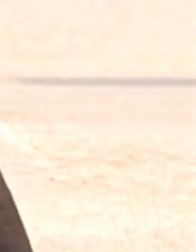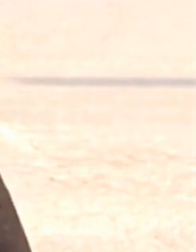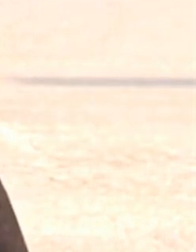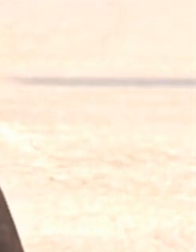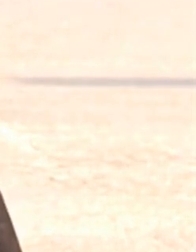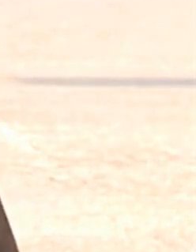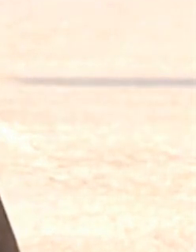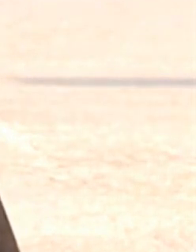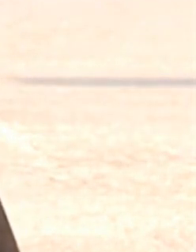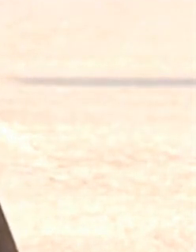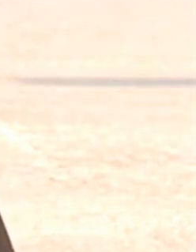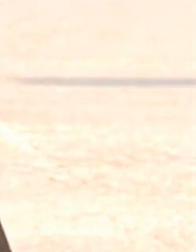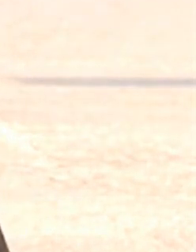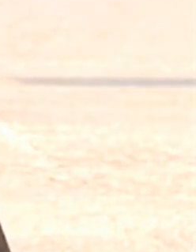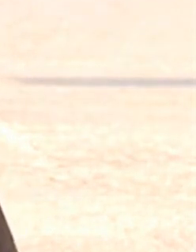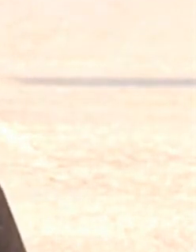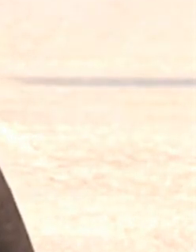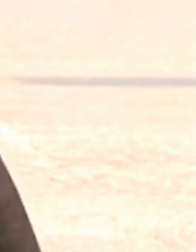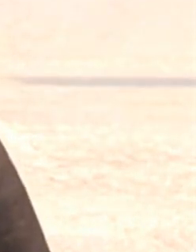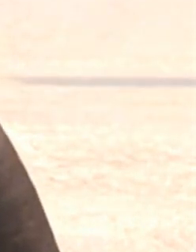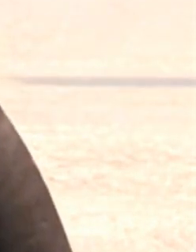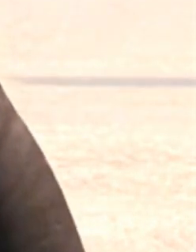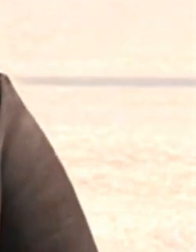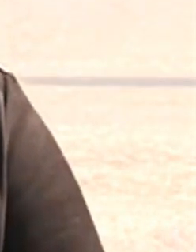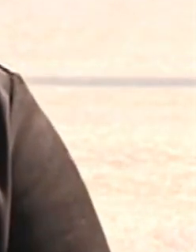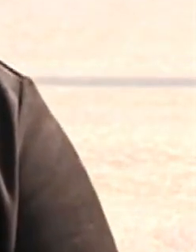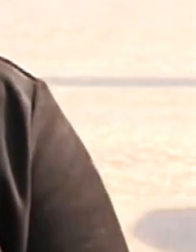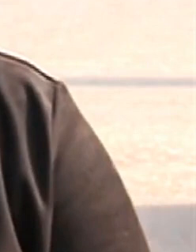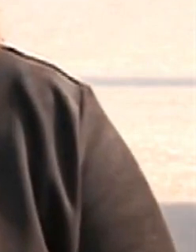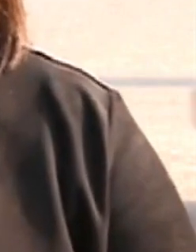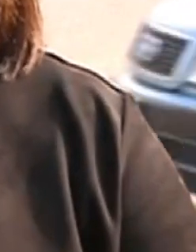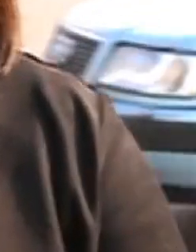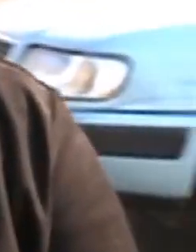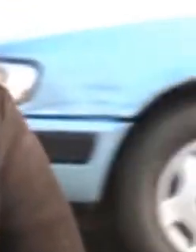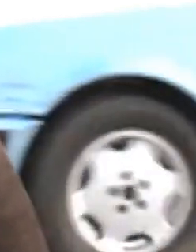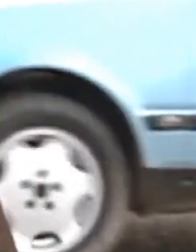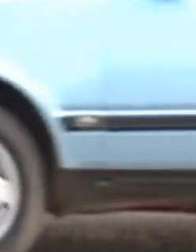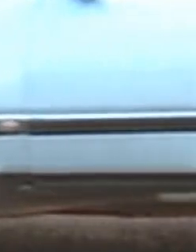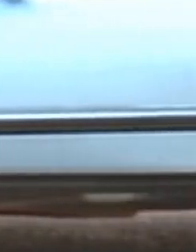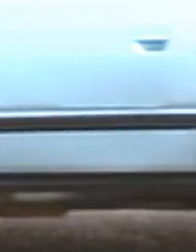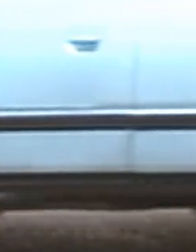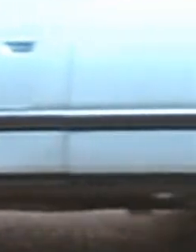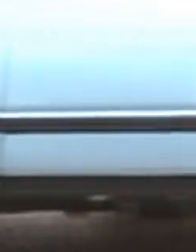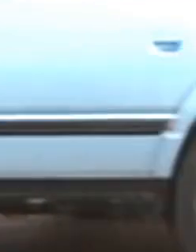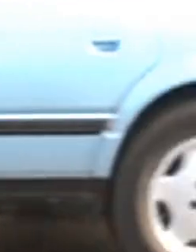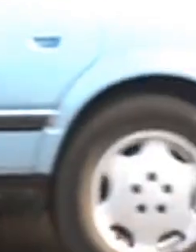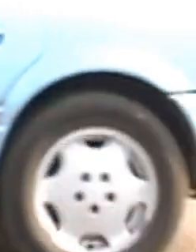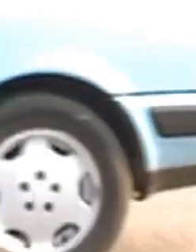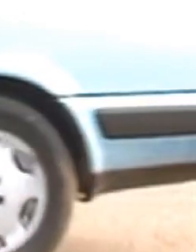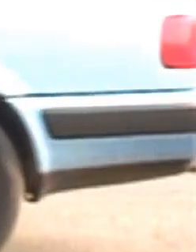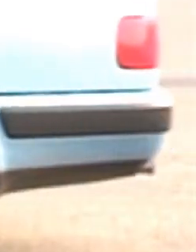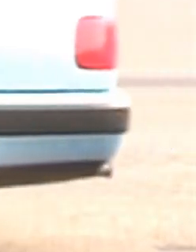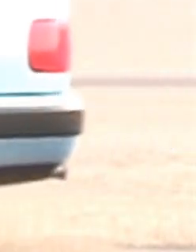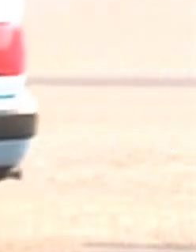to people, asking them why they are out here and everything. But it seems from the people on the ground that we spoke